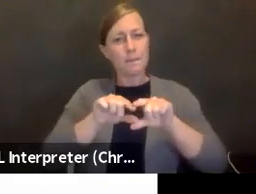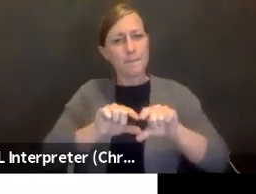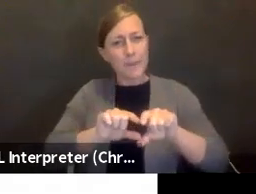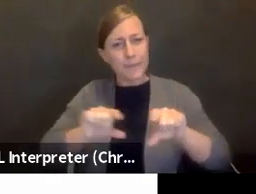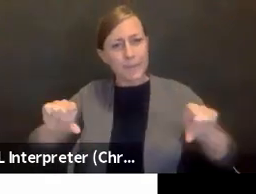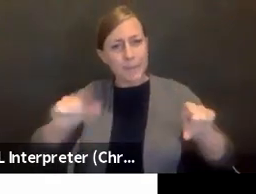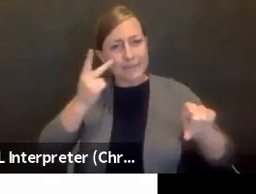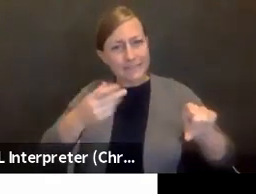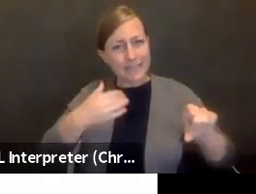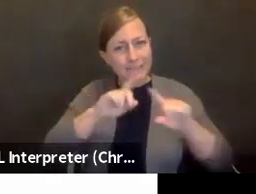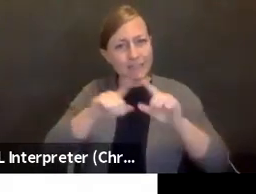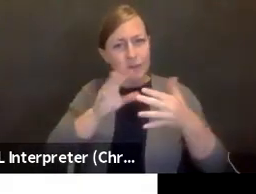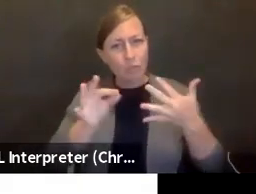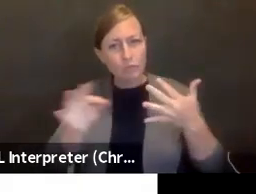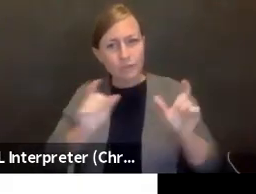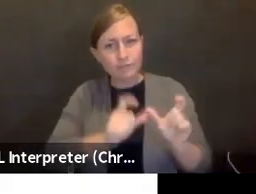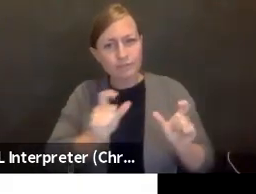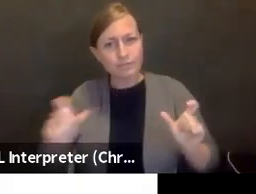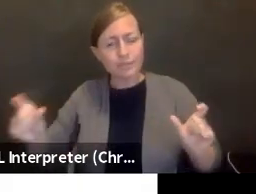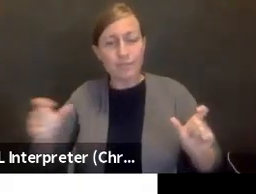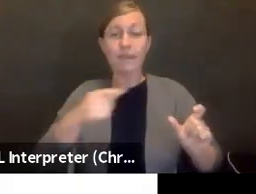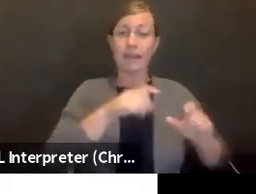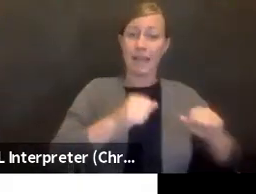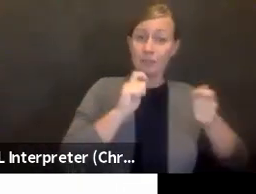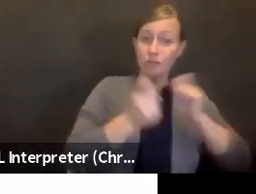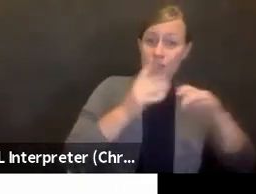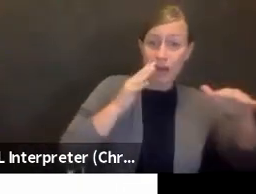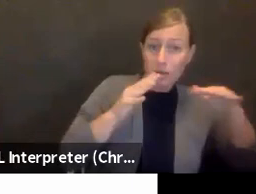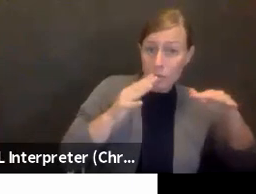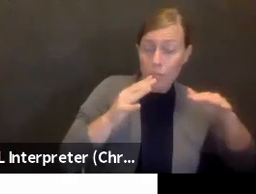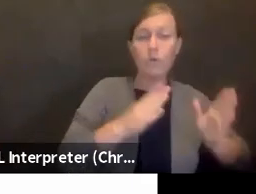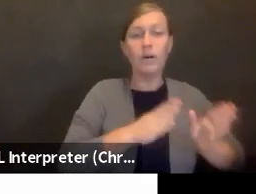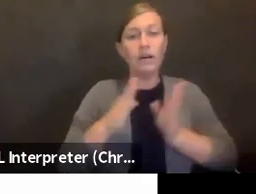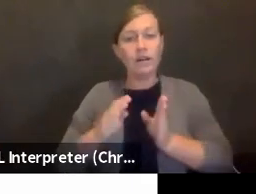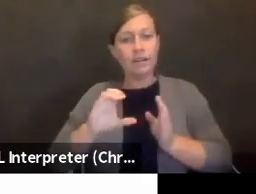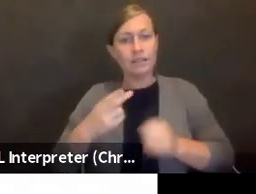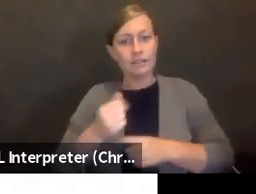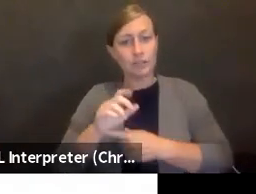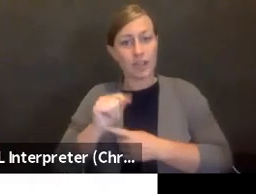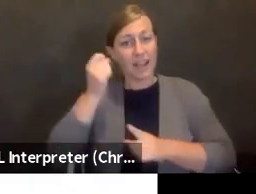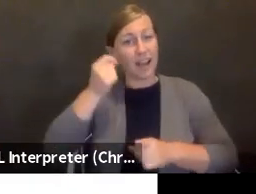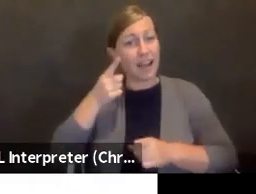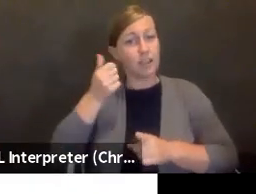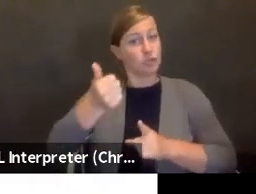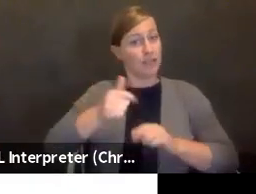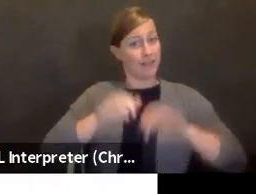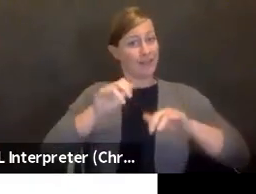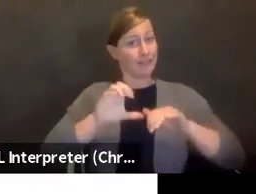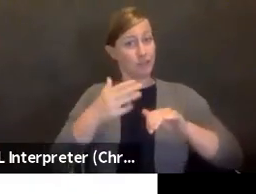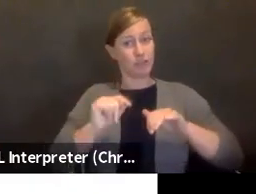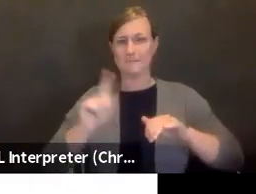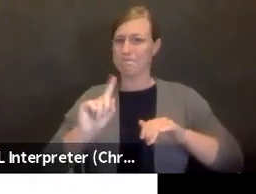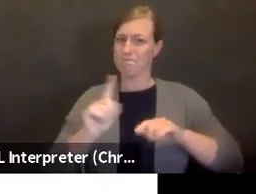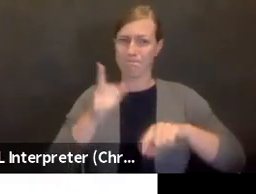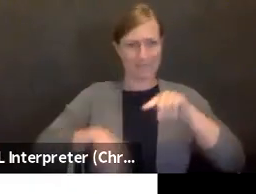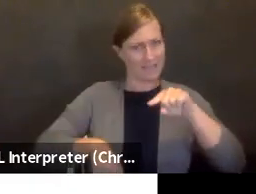you can change your volume of your speakers. You have chat, which is where we will be posting links. You do not have a feature to add chat yourself.